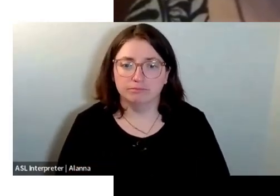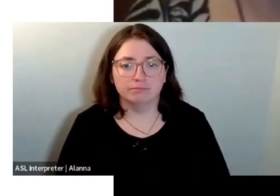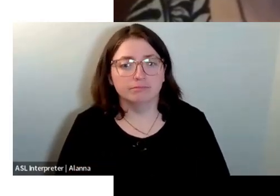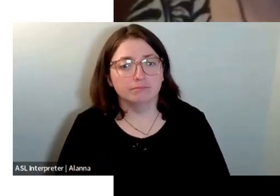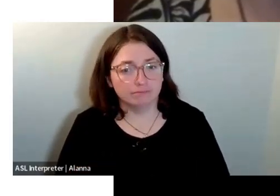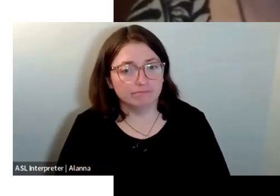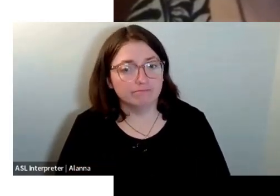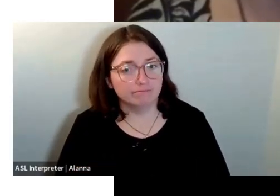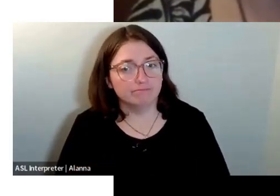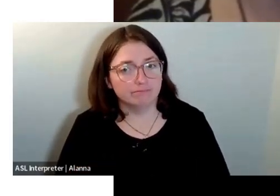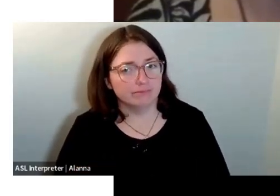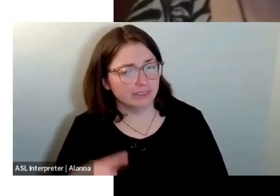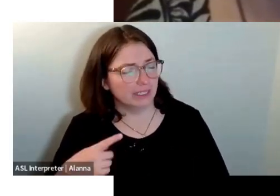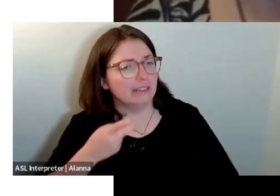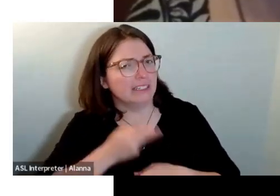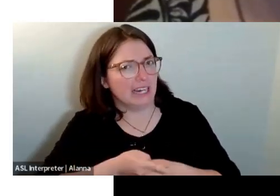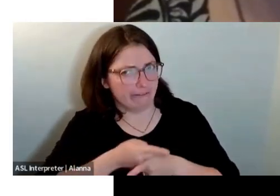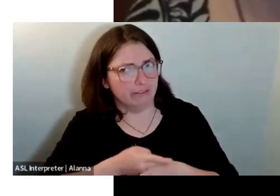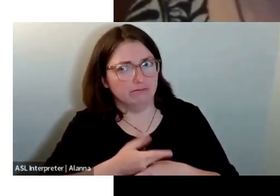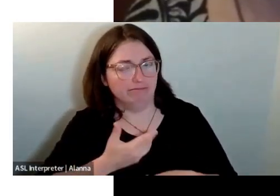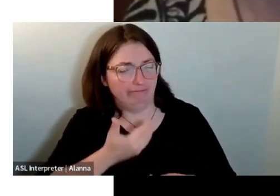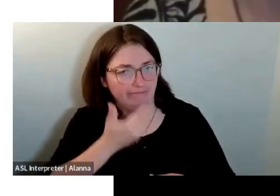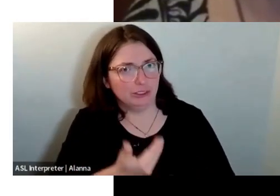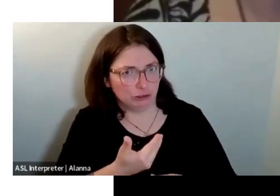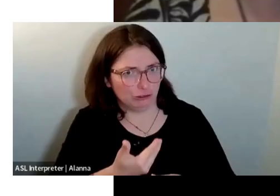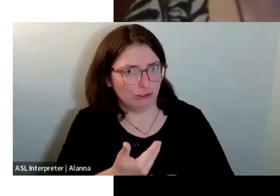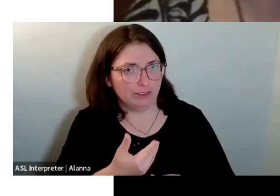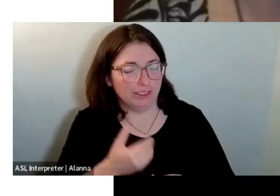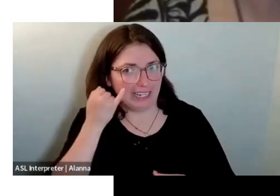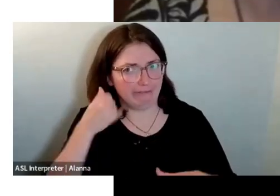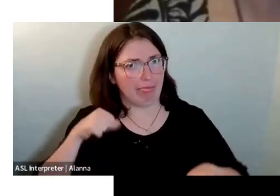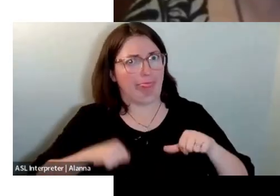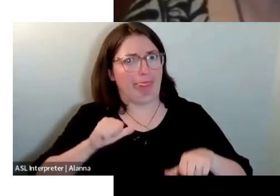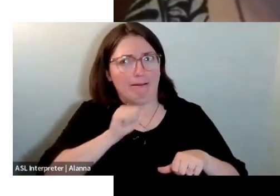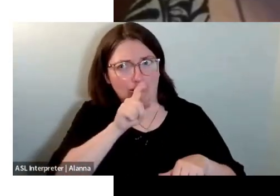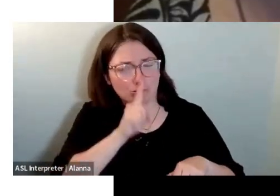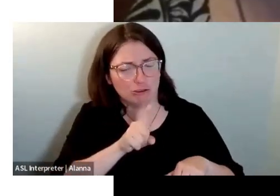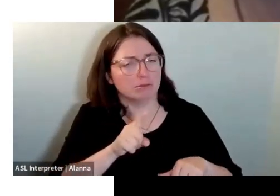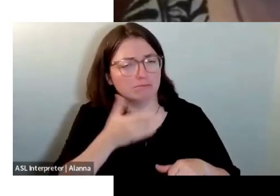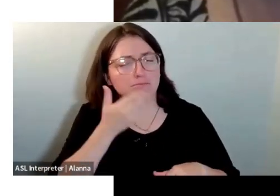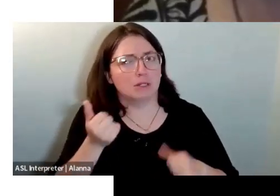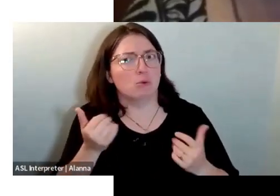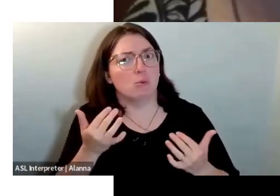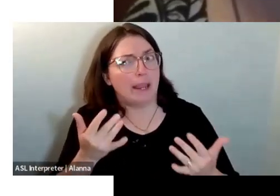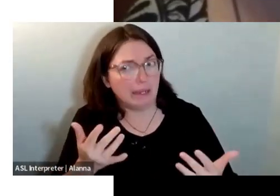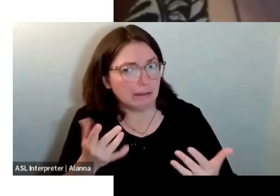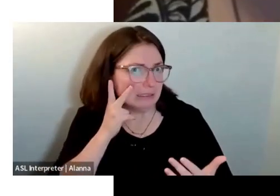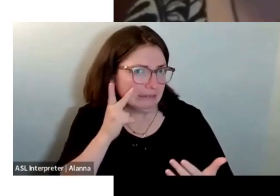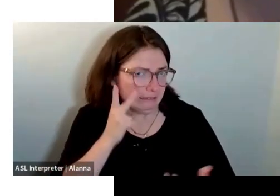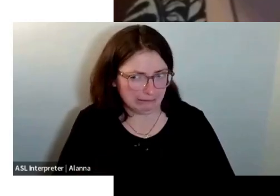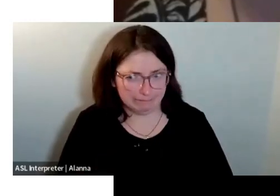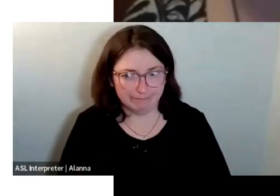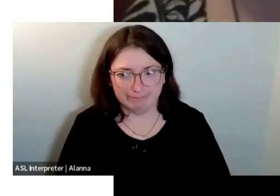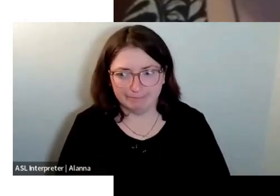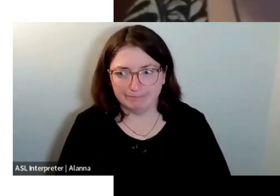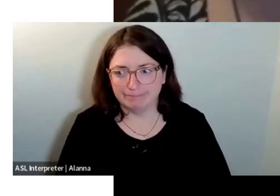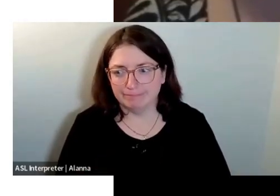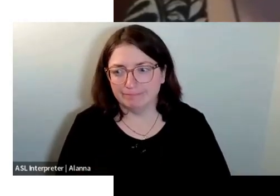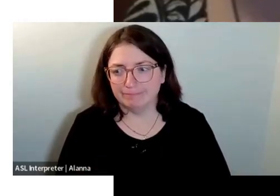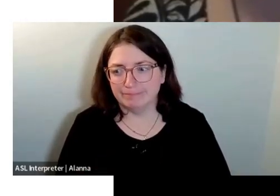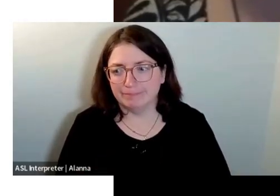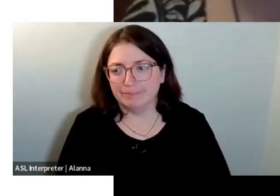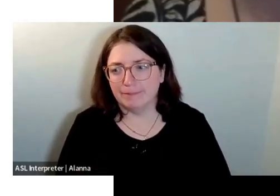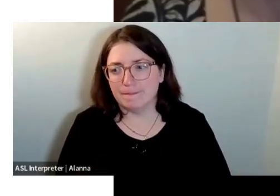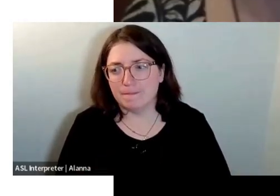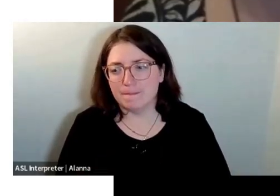Precautionary principle sounds good. When in doubt, wait it out. Yeah, right. Okay.